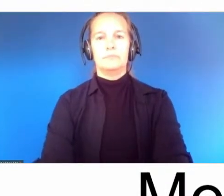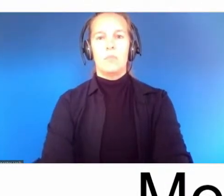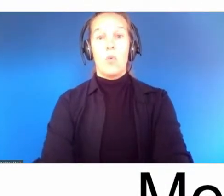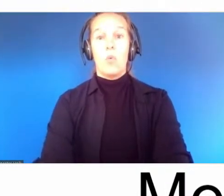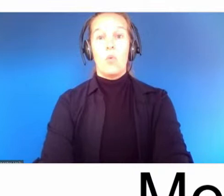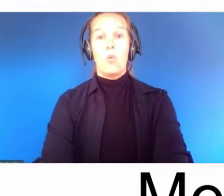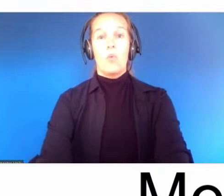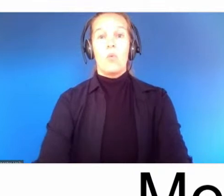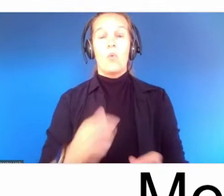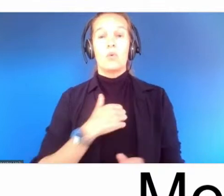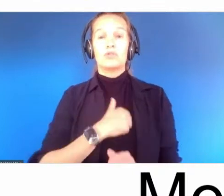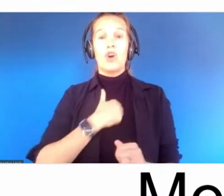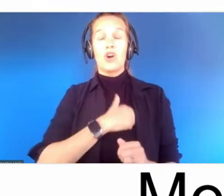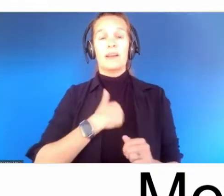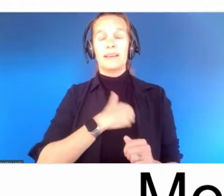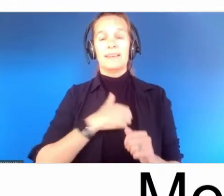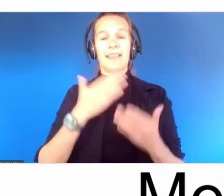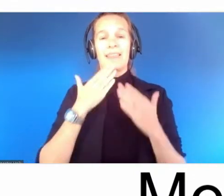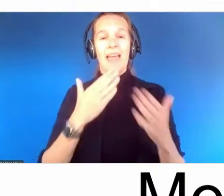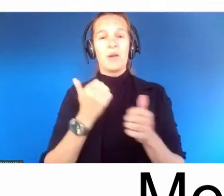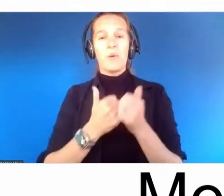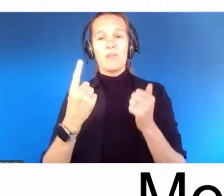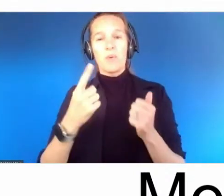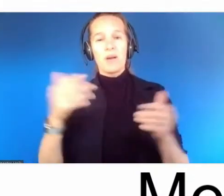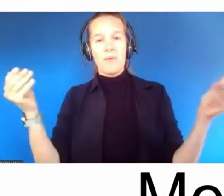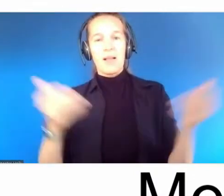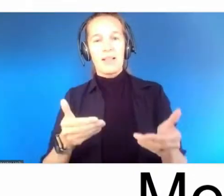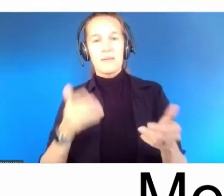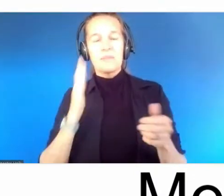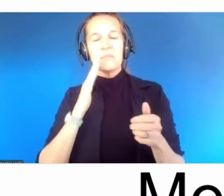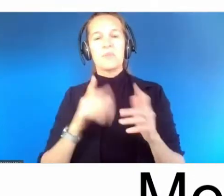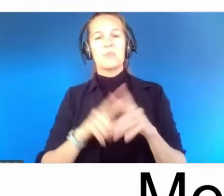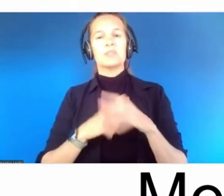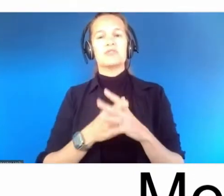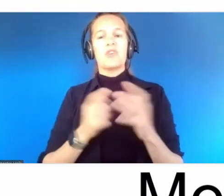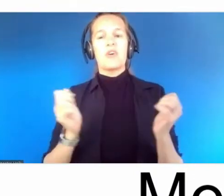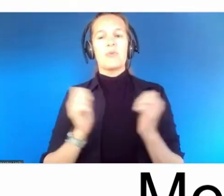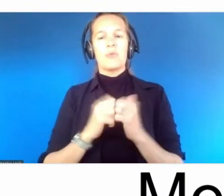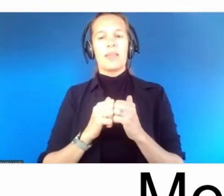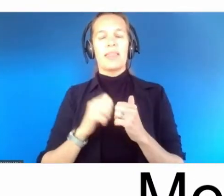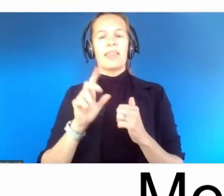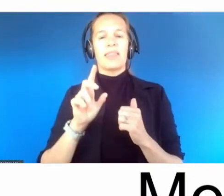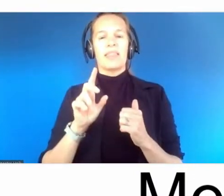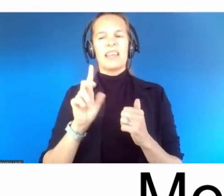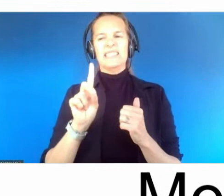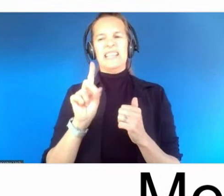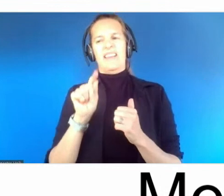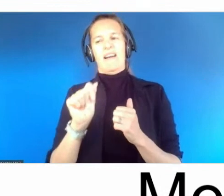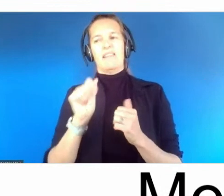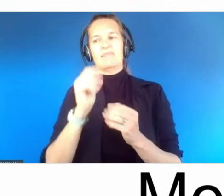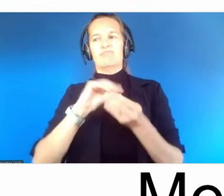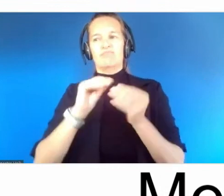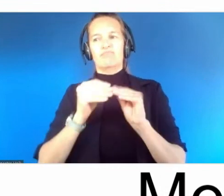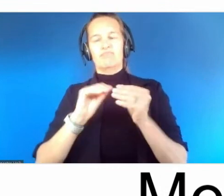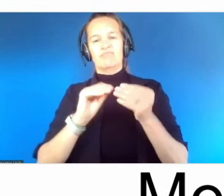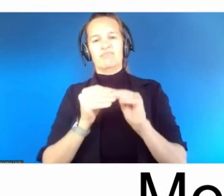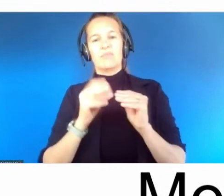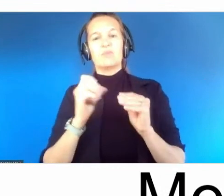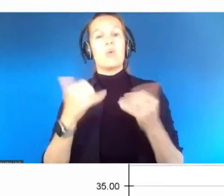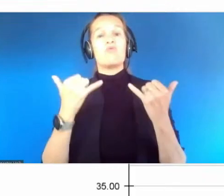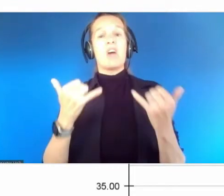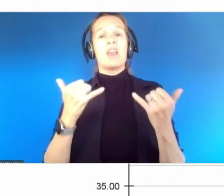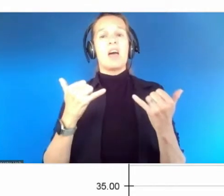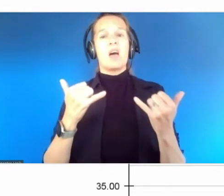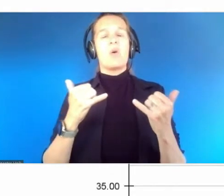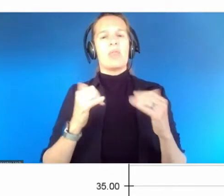Sorry. Thank you, everybody, and welcome. We'll start with the data. The surge is continuing. You can